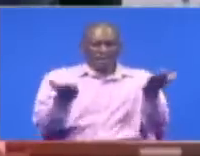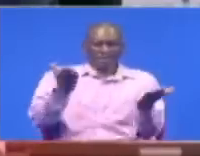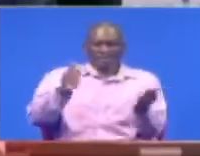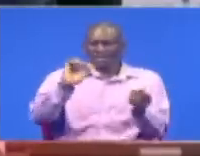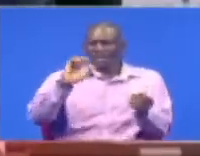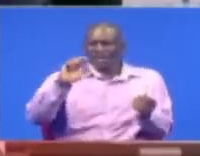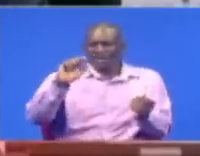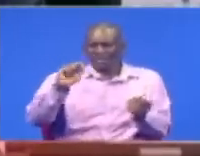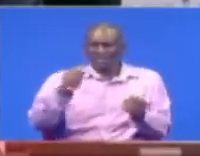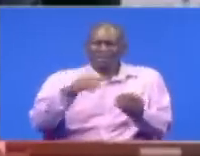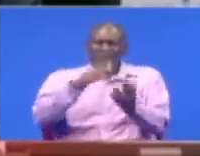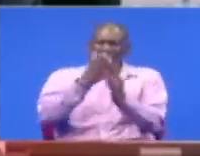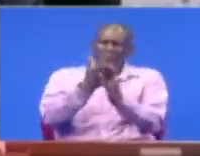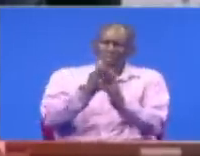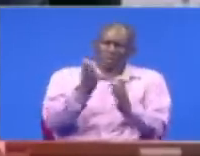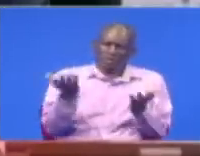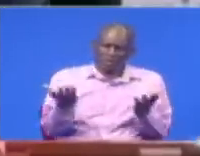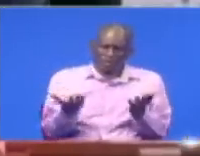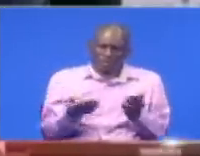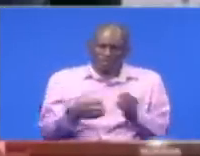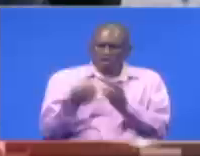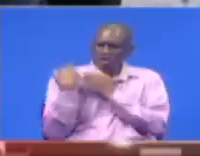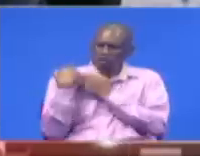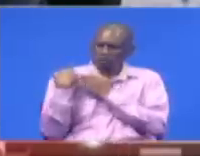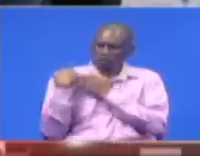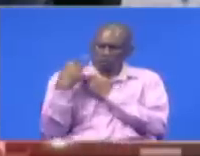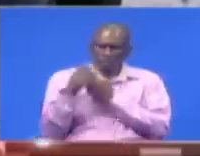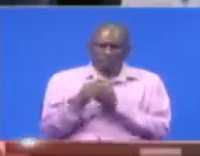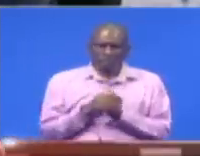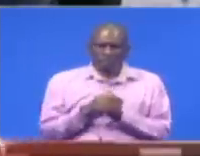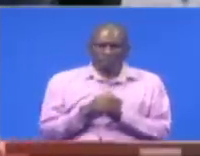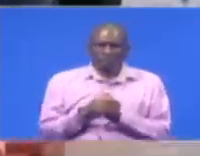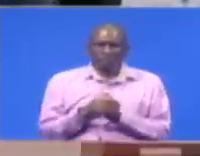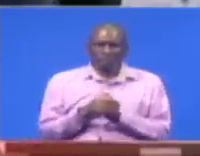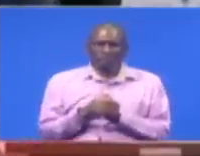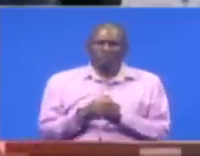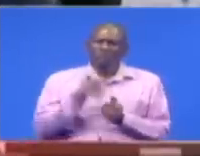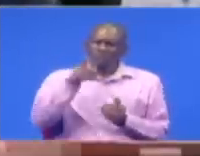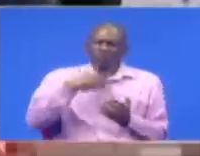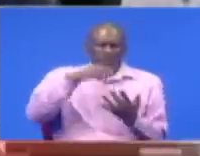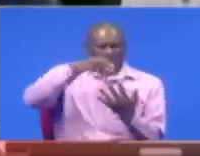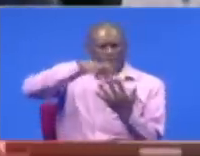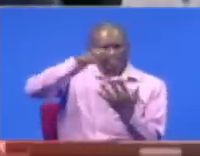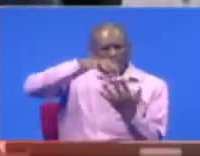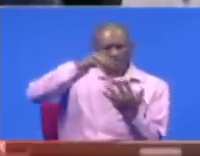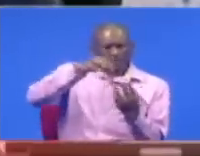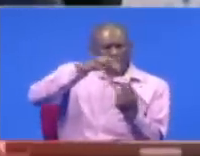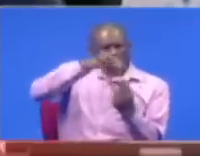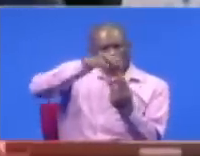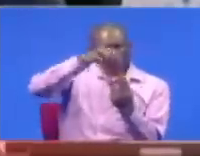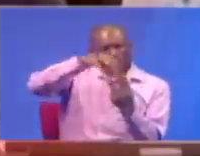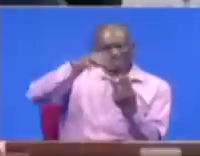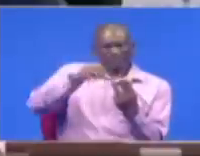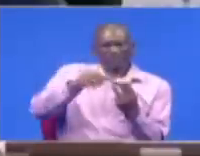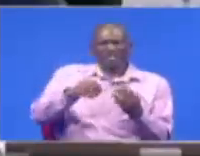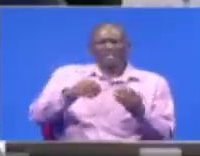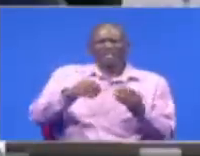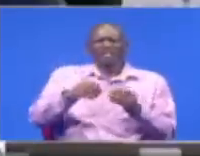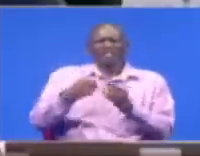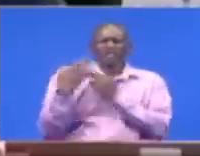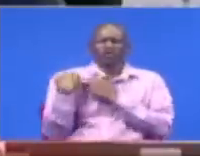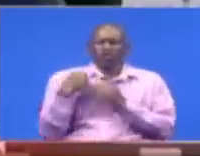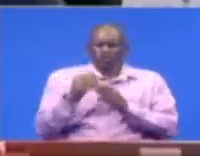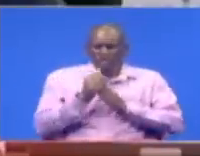between the roles? You have identified that of the head of the